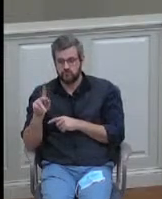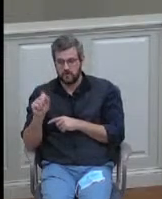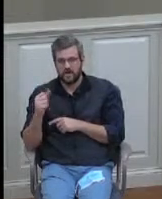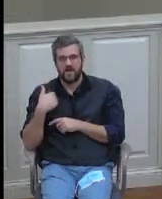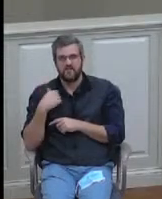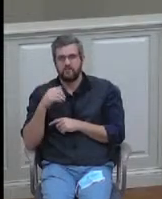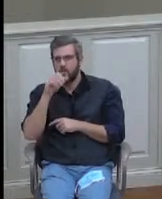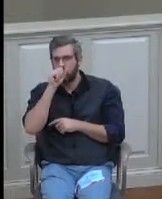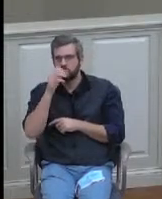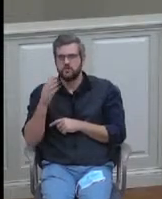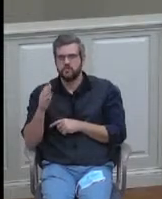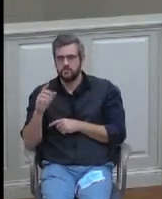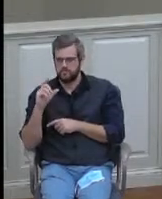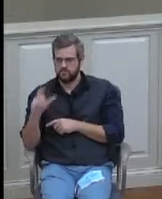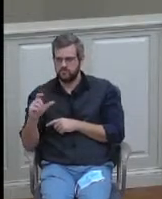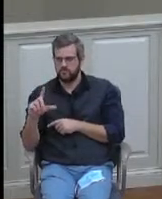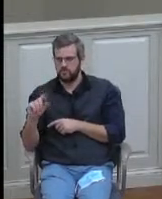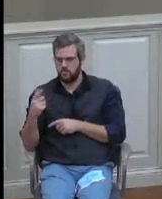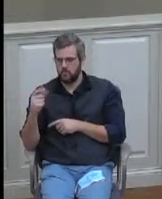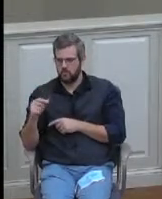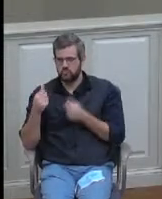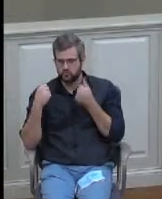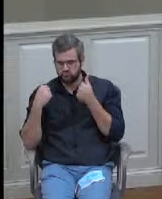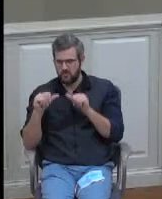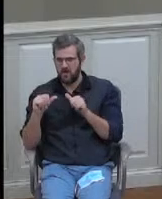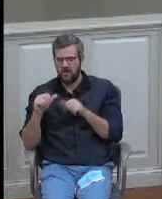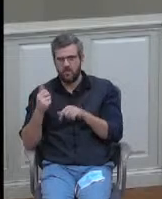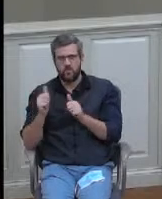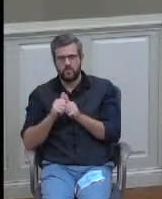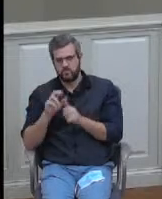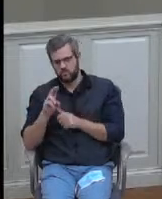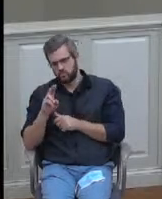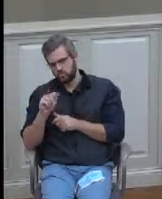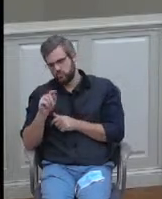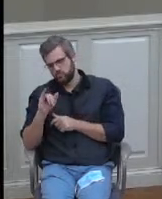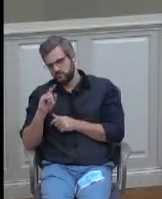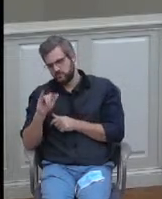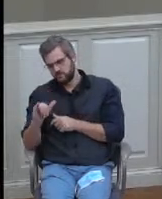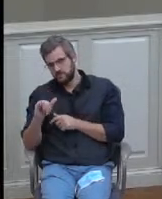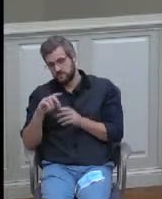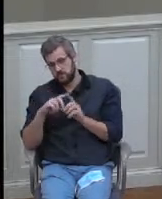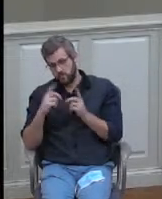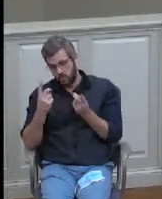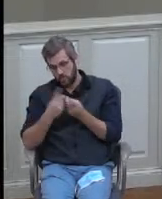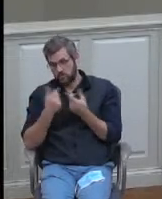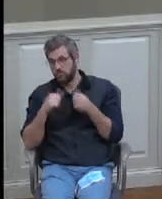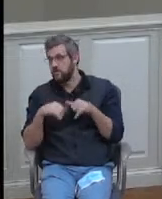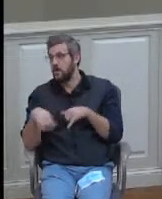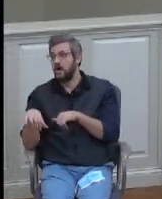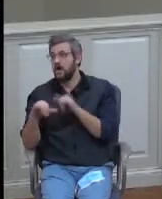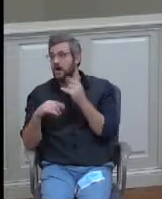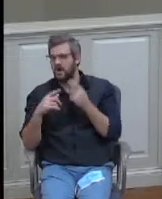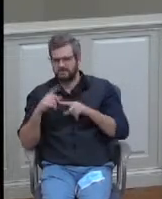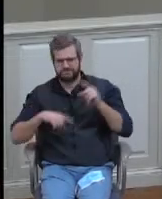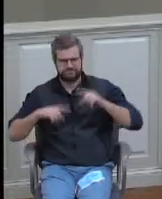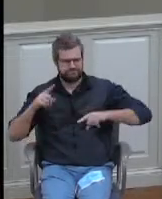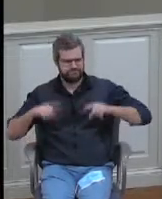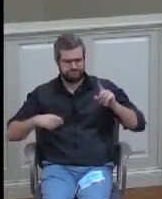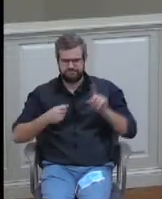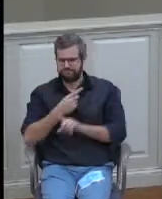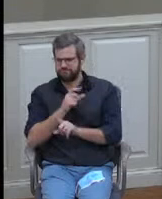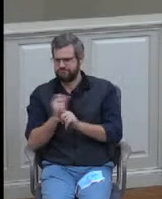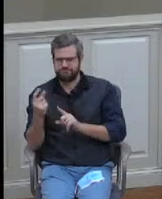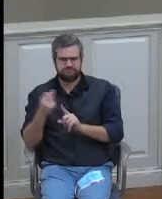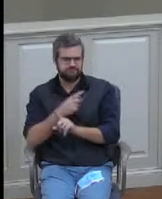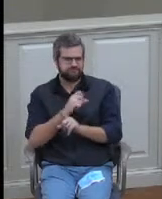utility and so that we would have some consistency with the brand, but then there was variations off of it for stormwater,